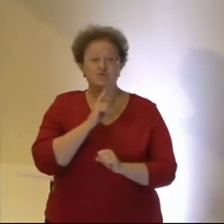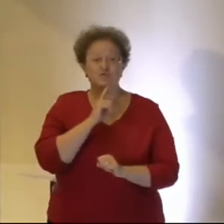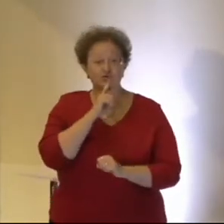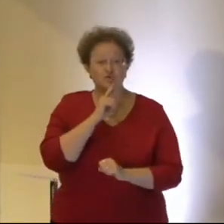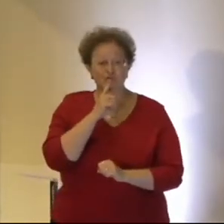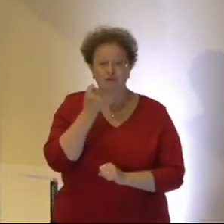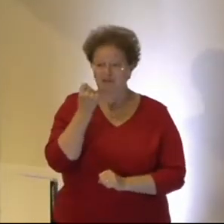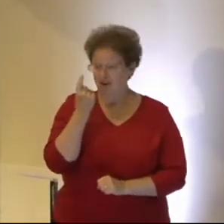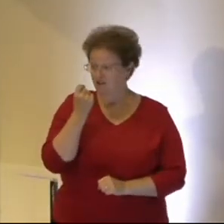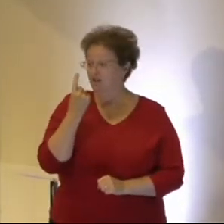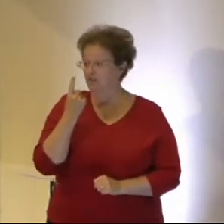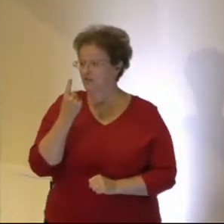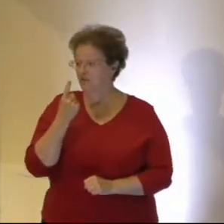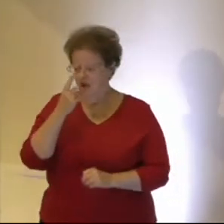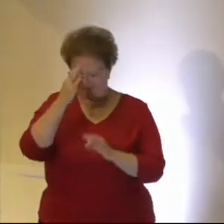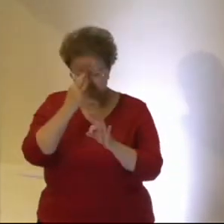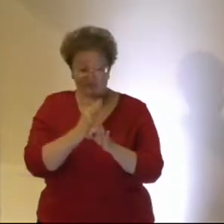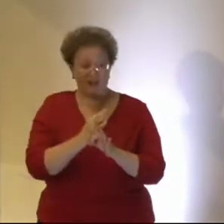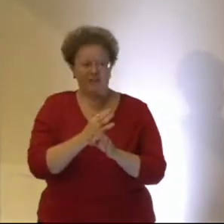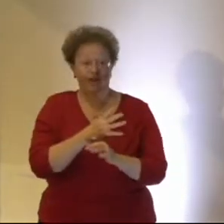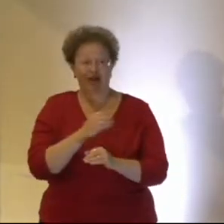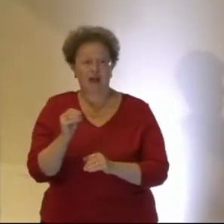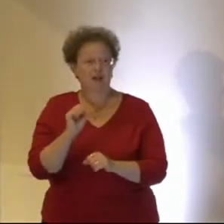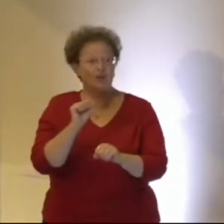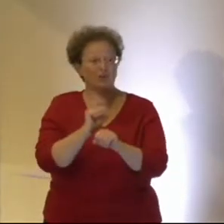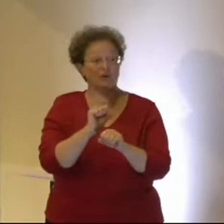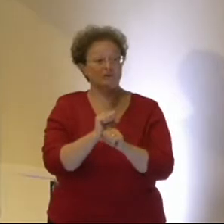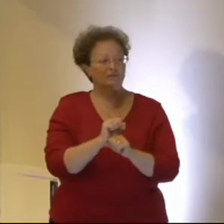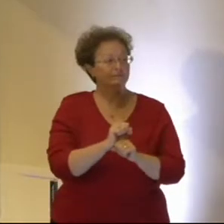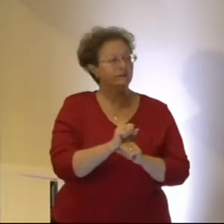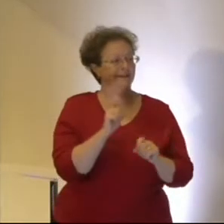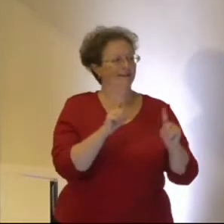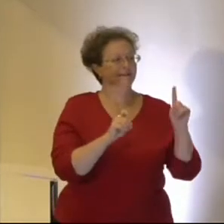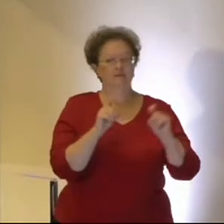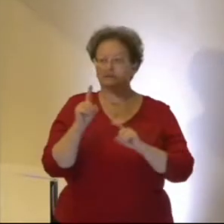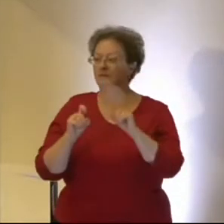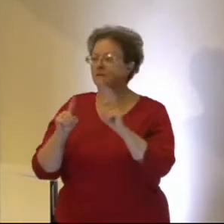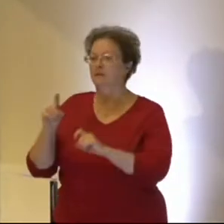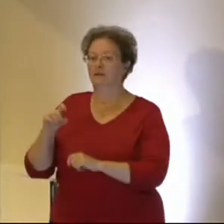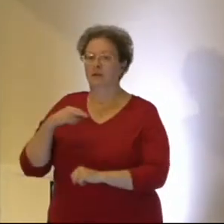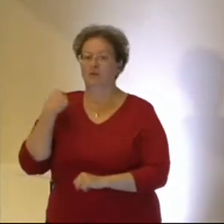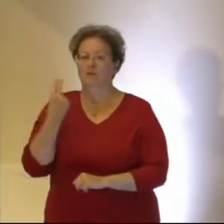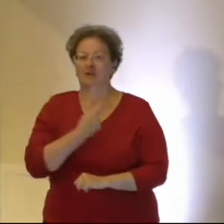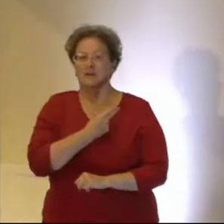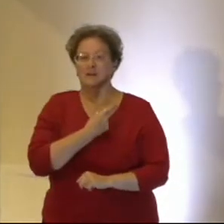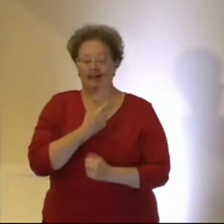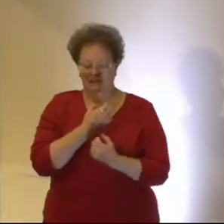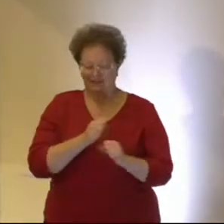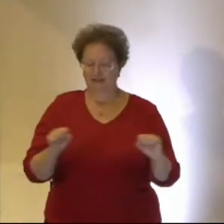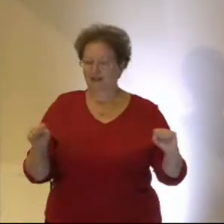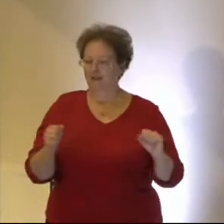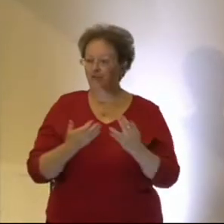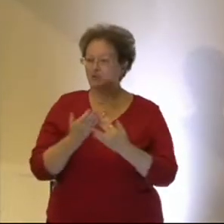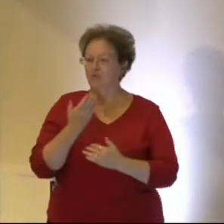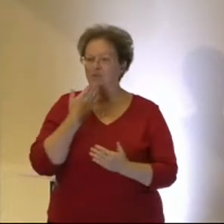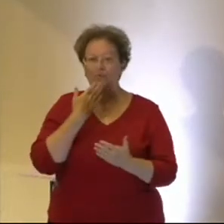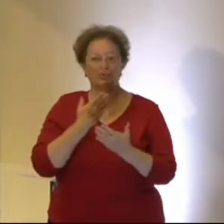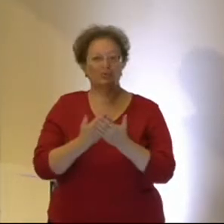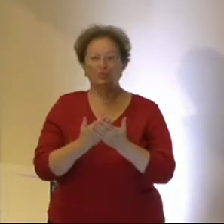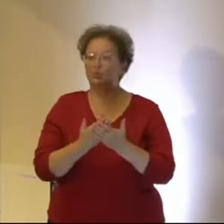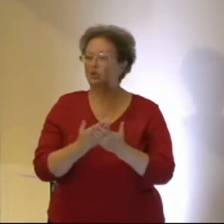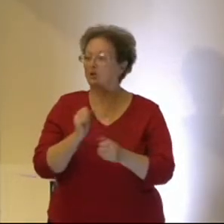understanding of the role of faith and works in your salvation, let me ask you a question. Are we saved by good works?